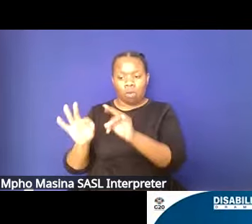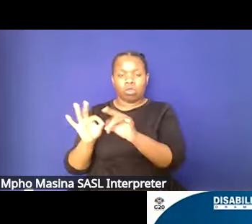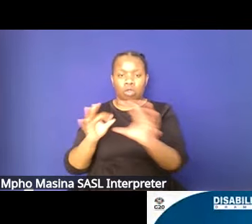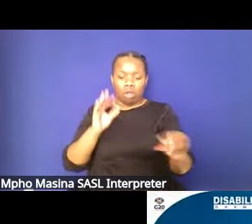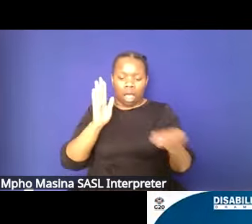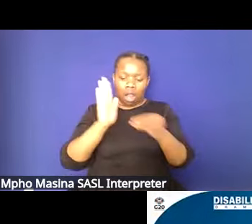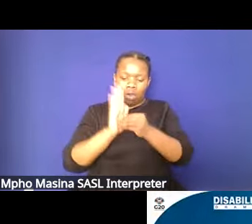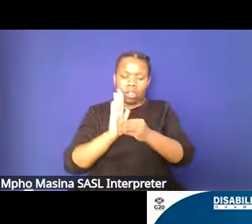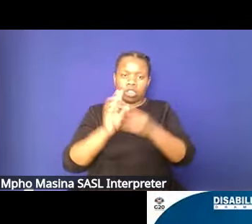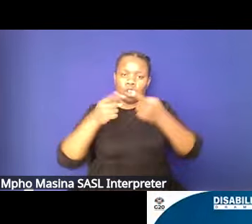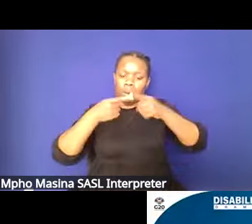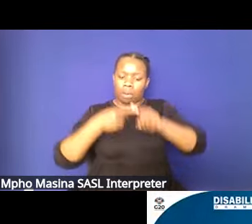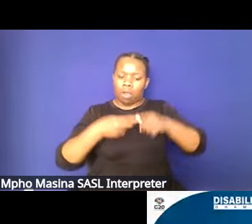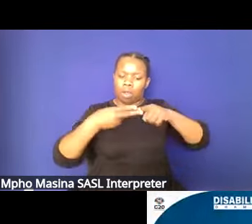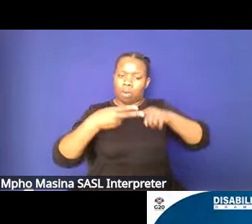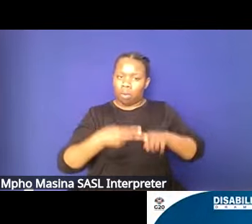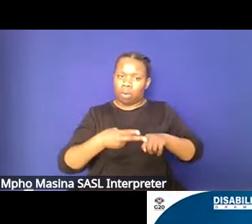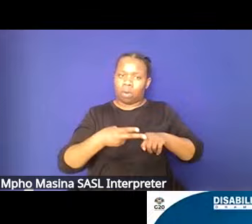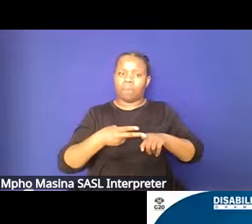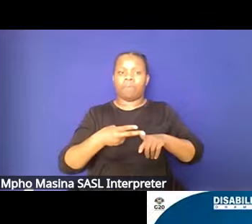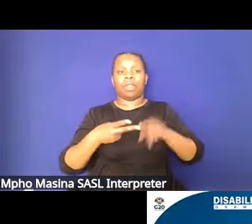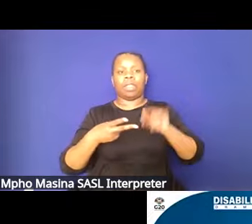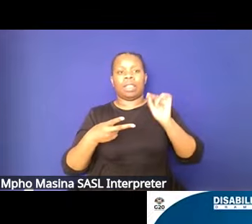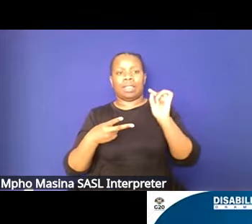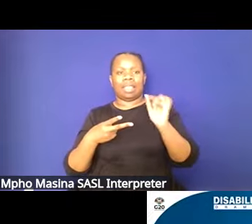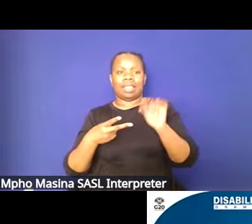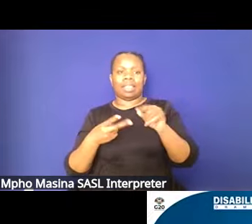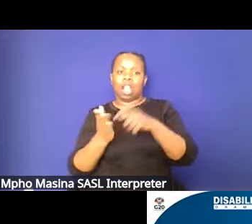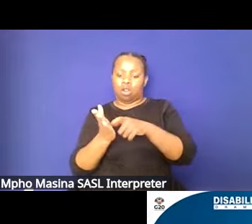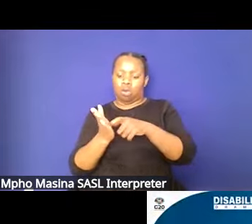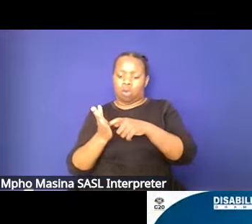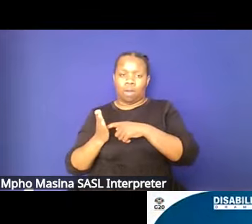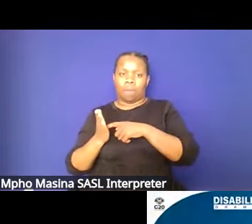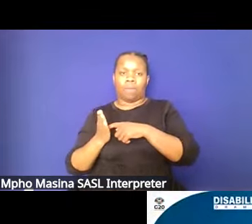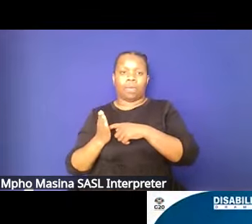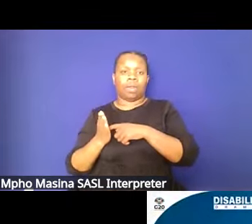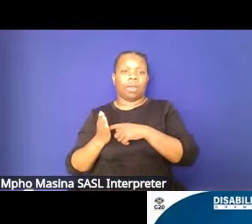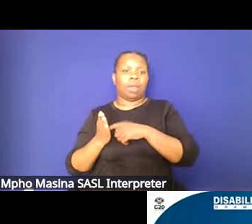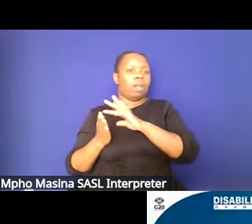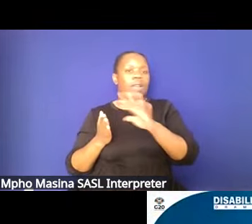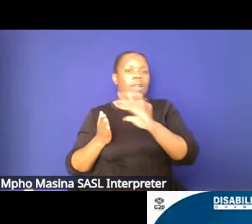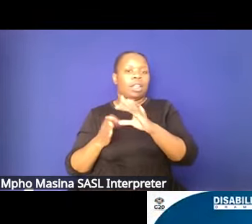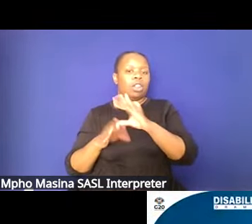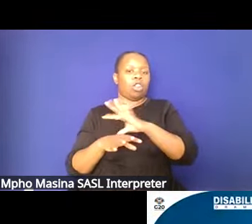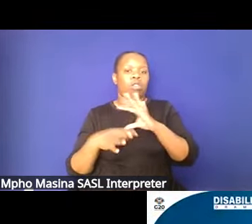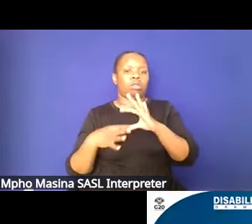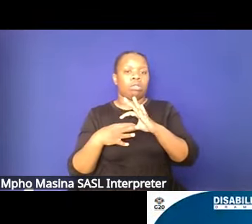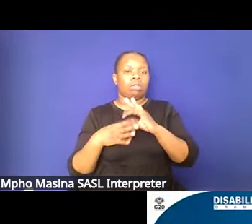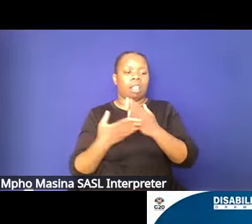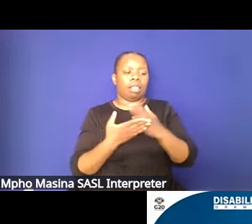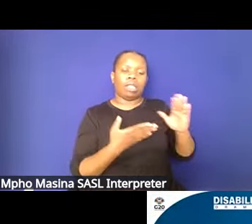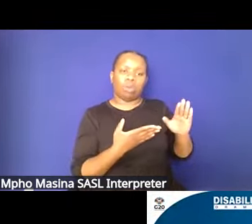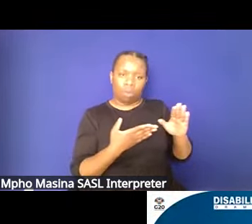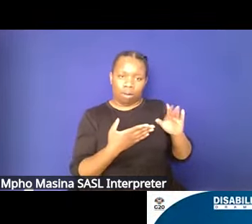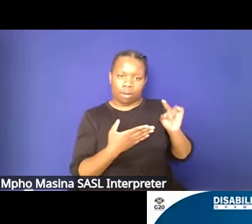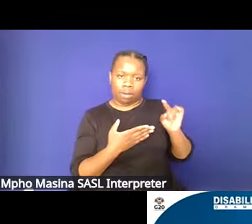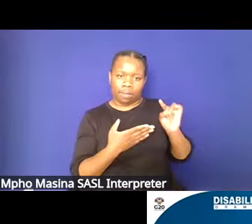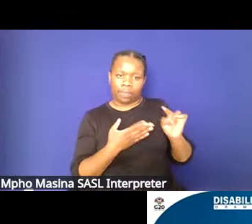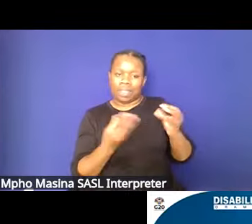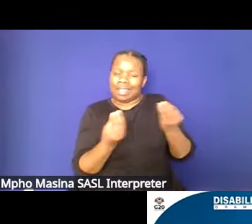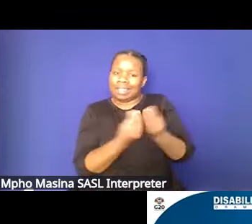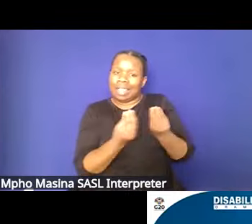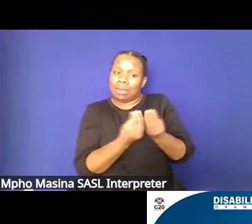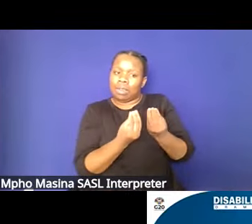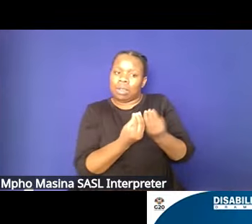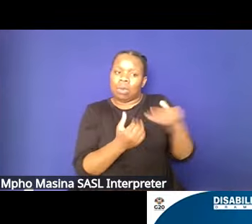certificate is also a requirement. However, it's not a disqualifying factor, but it's something that we use